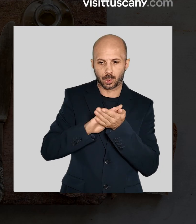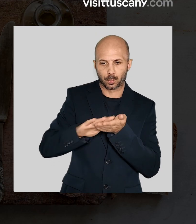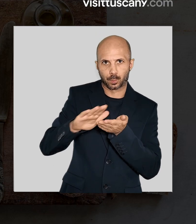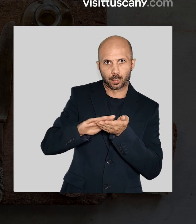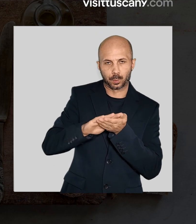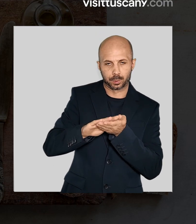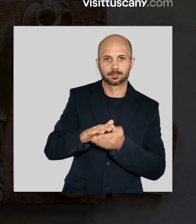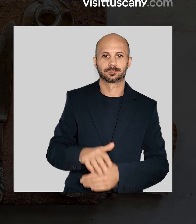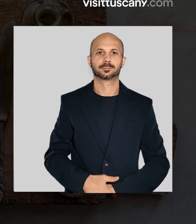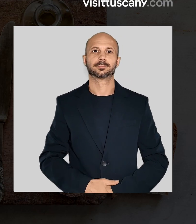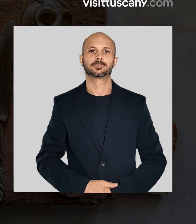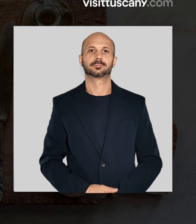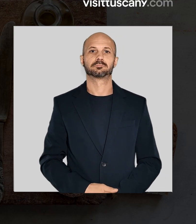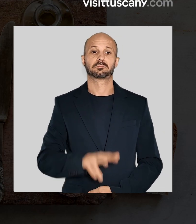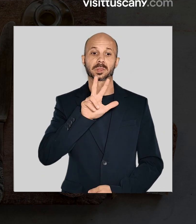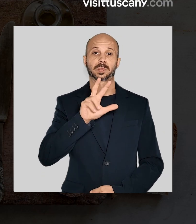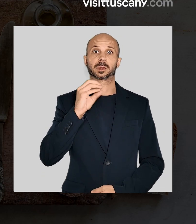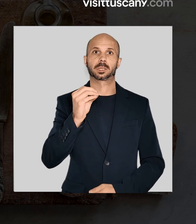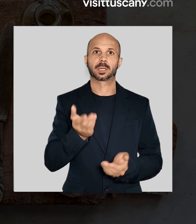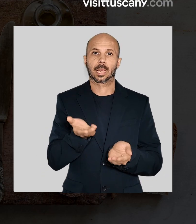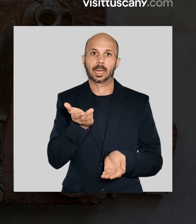30 grams of anchovy paste,